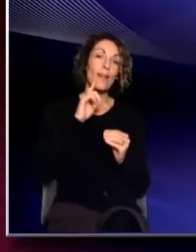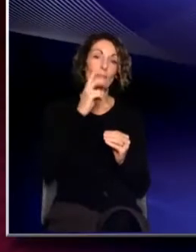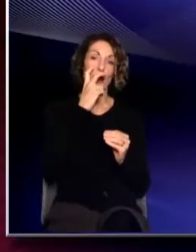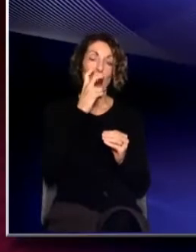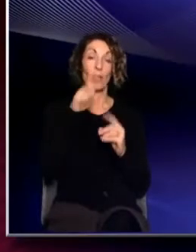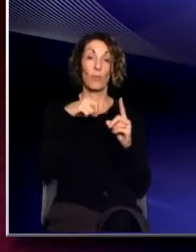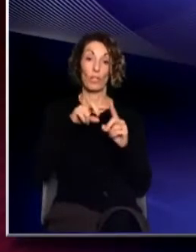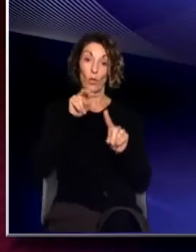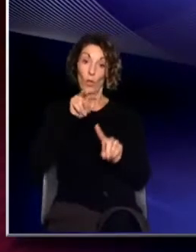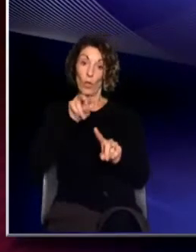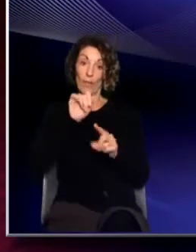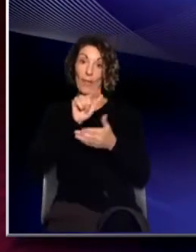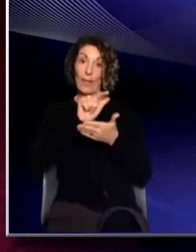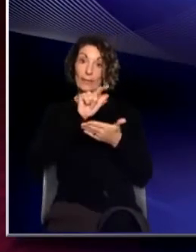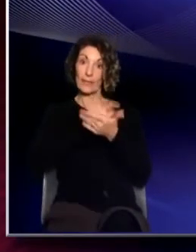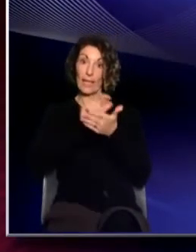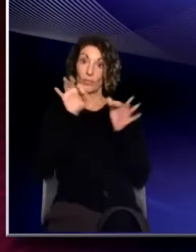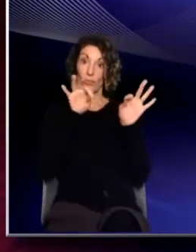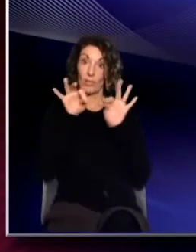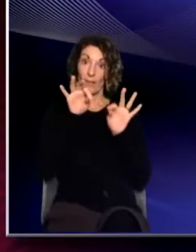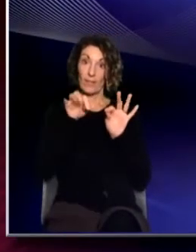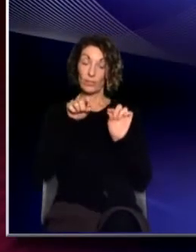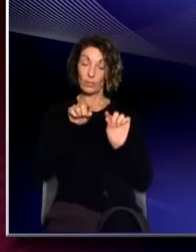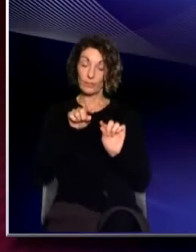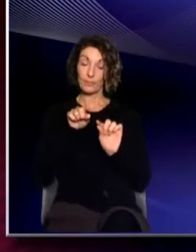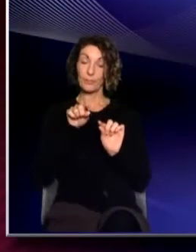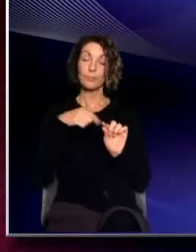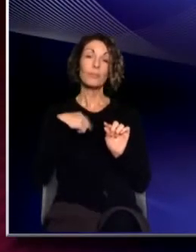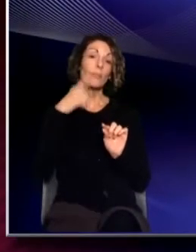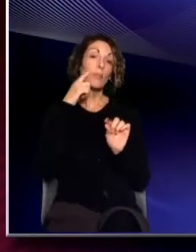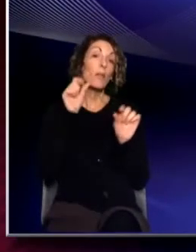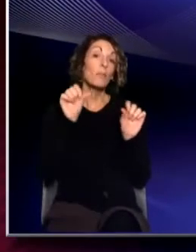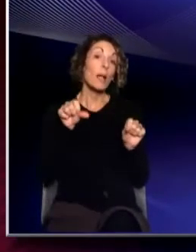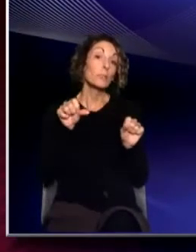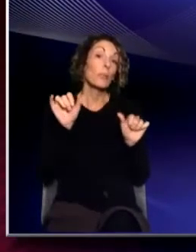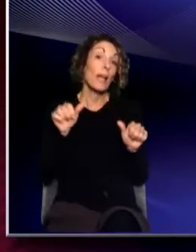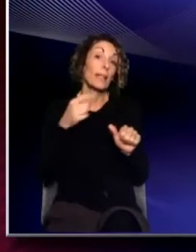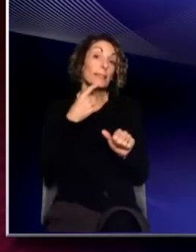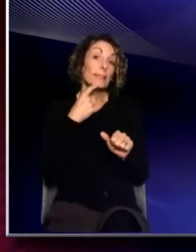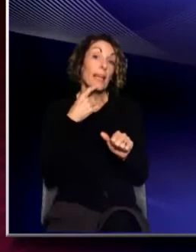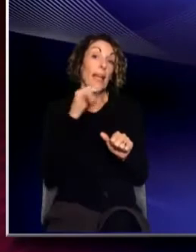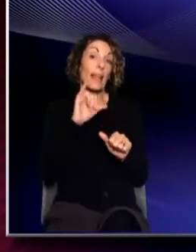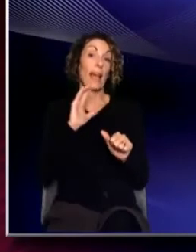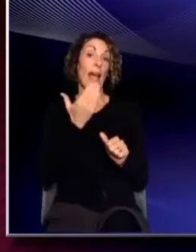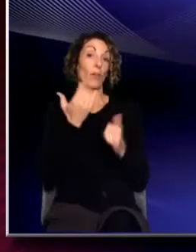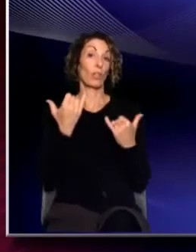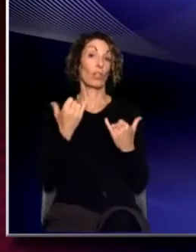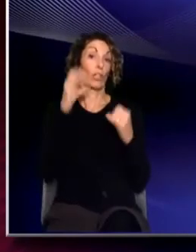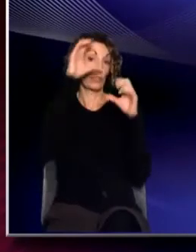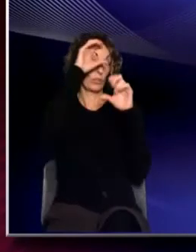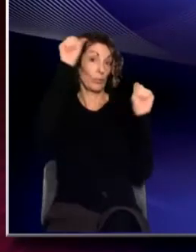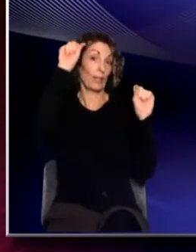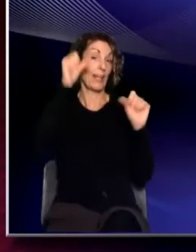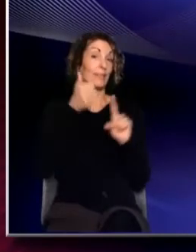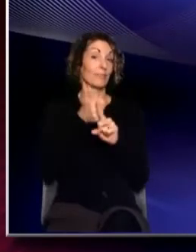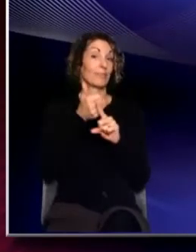that statutory definition, I think potentially an argument could be made that our current superintendent maybe does